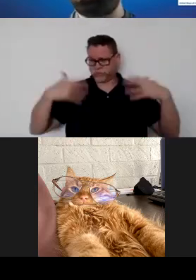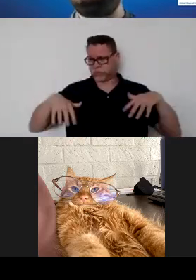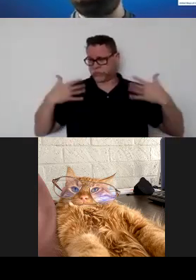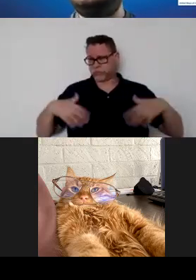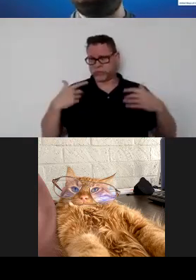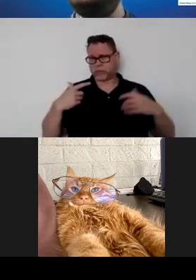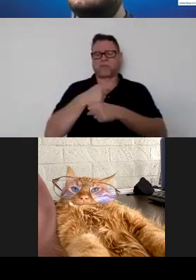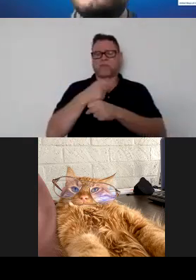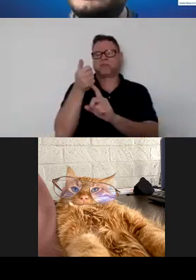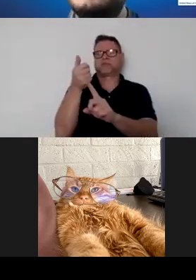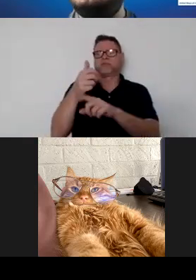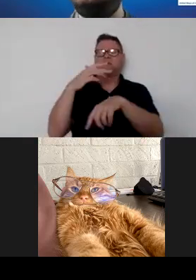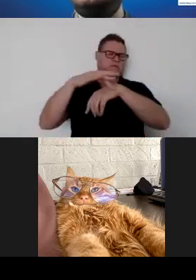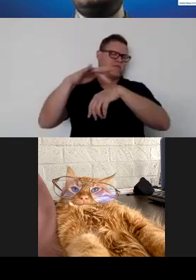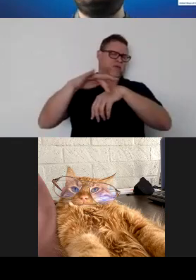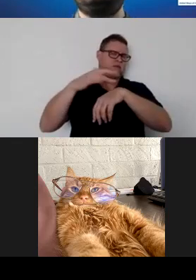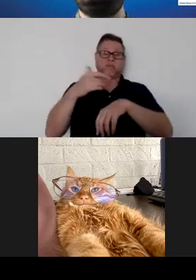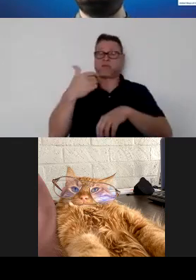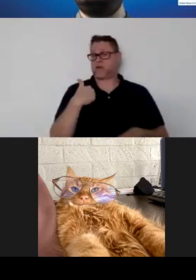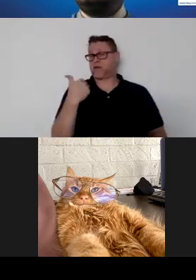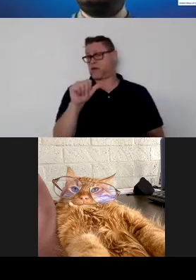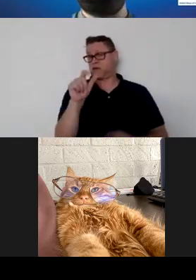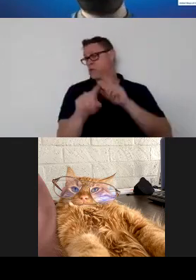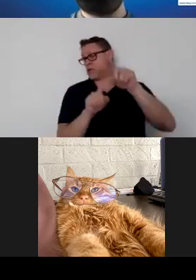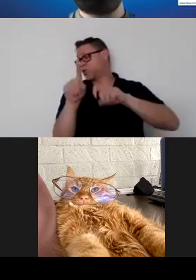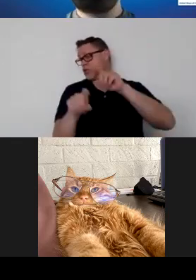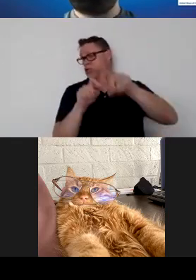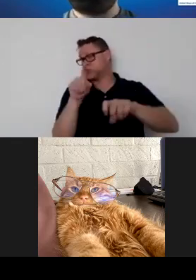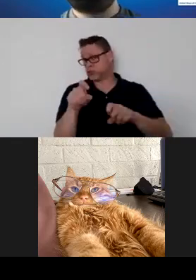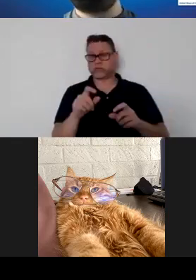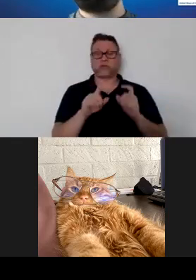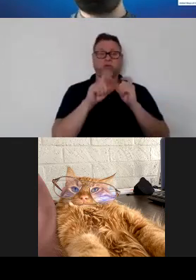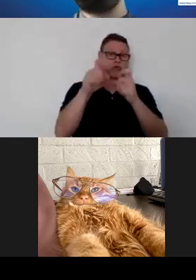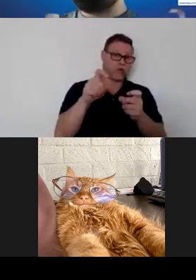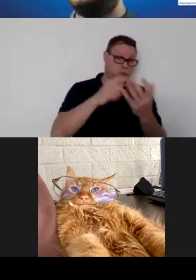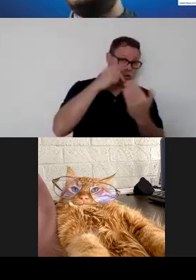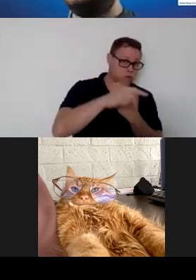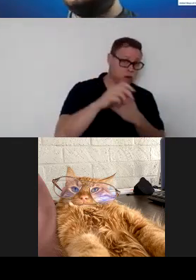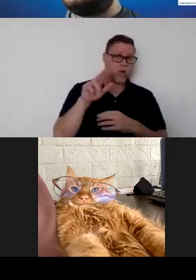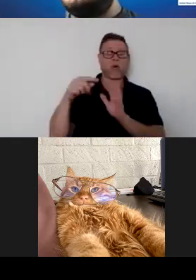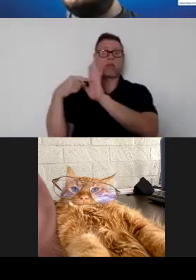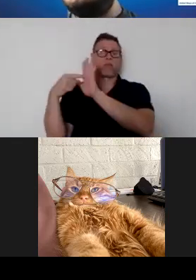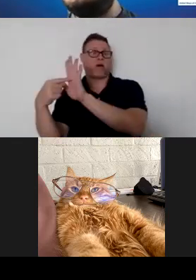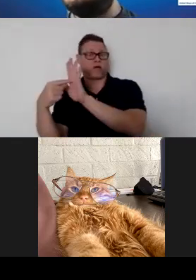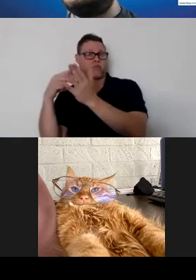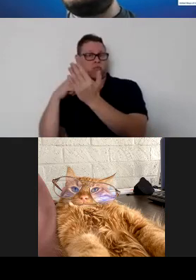myself available to answer any and all questions that you have from either the grant program itself or the model.